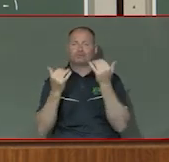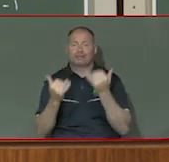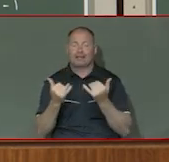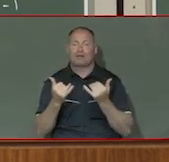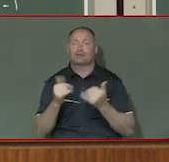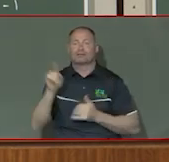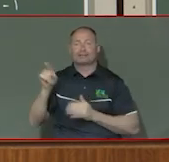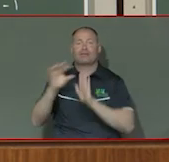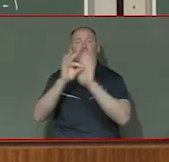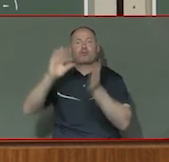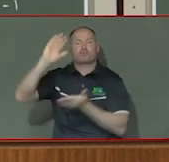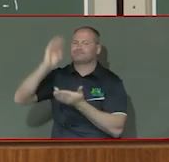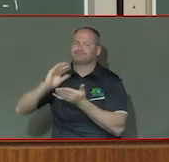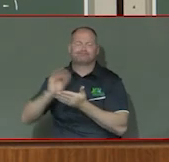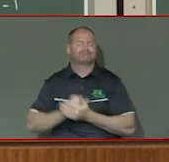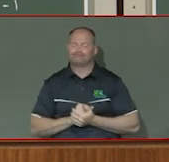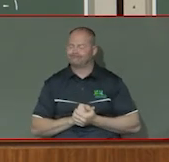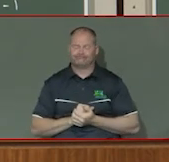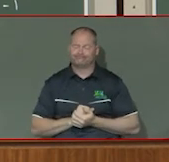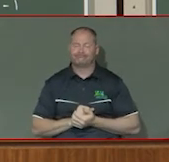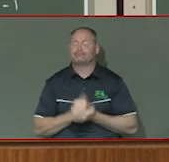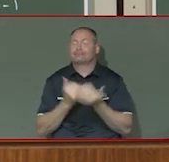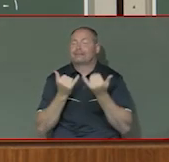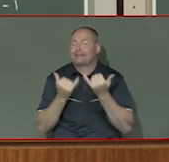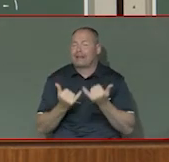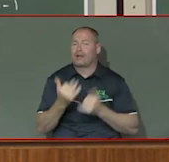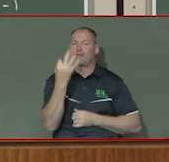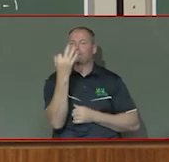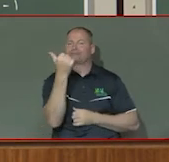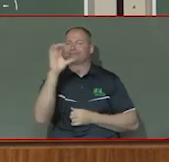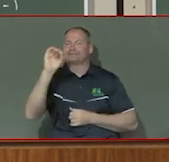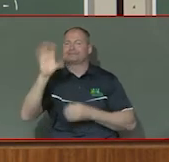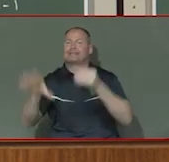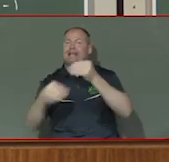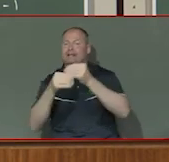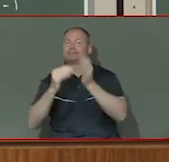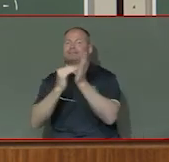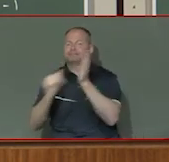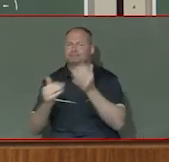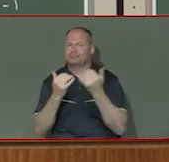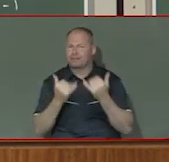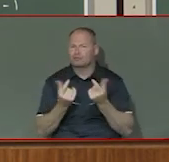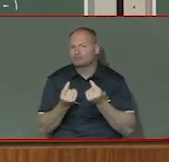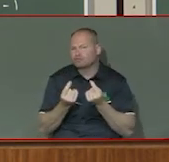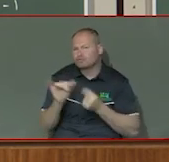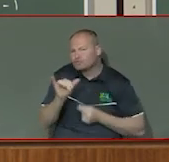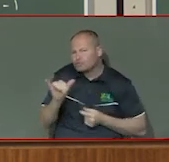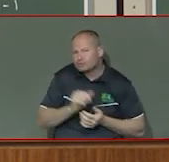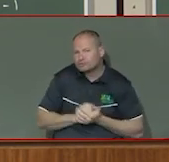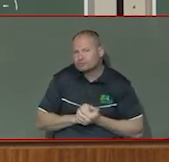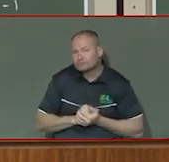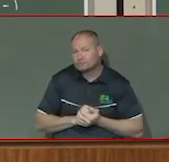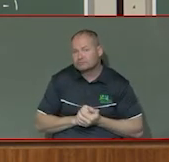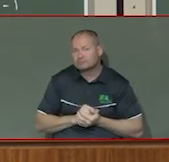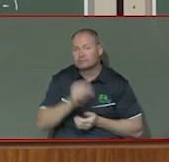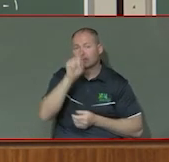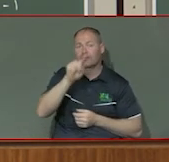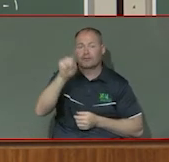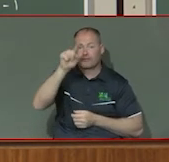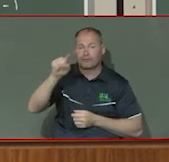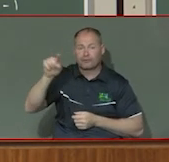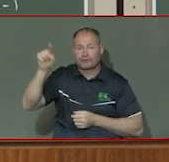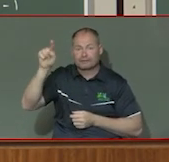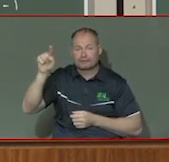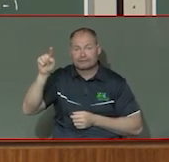formula. If it's not a reduction formula, I must add or subtract. Now, do I add or subtract? Theta is an